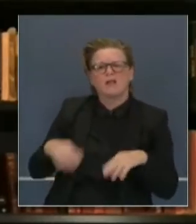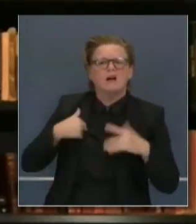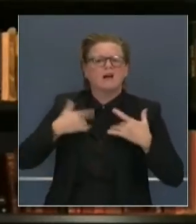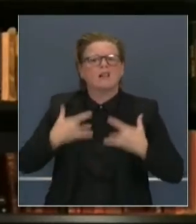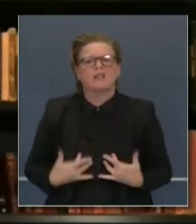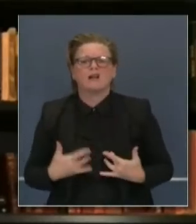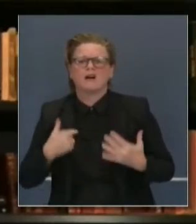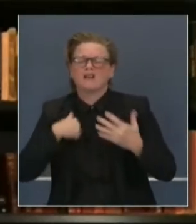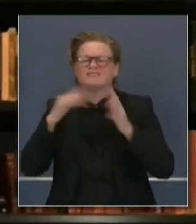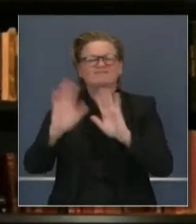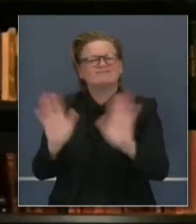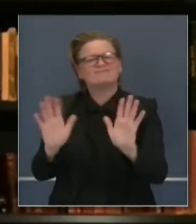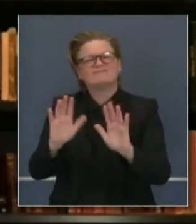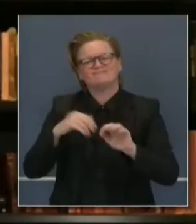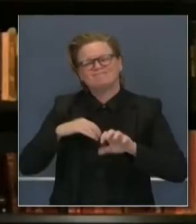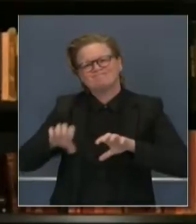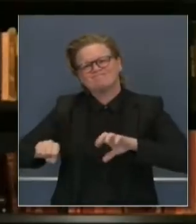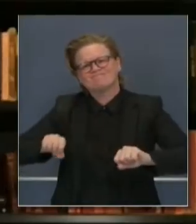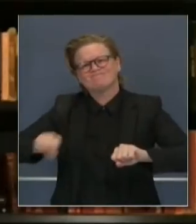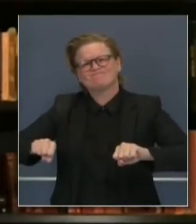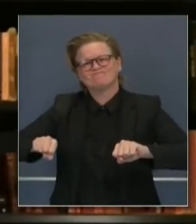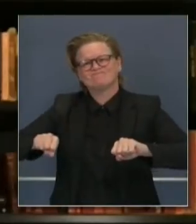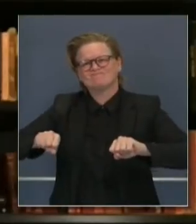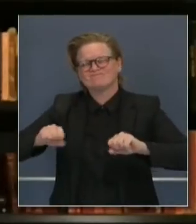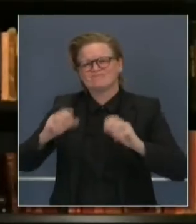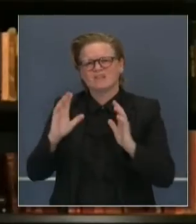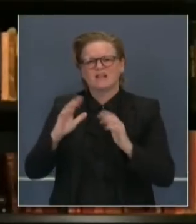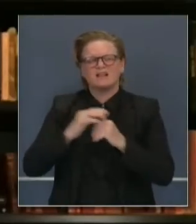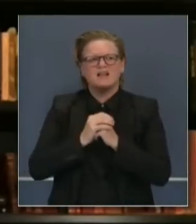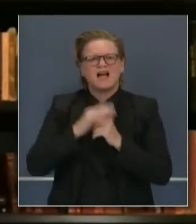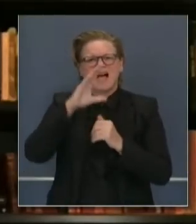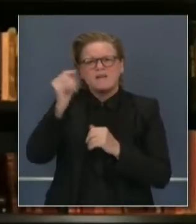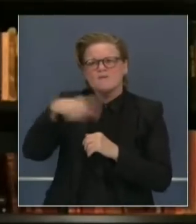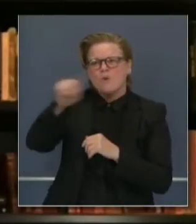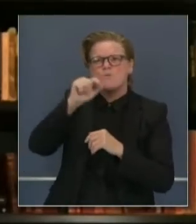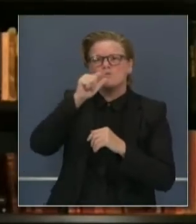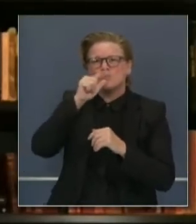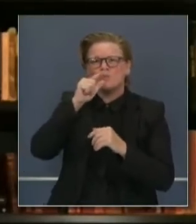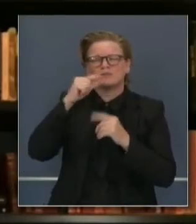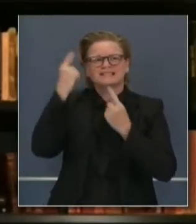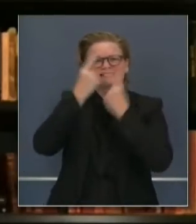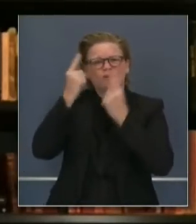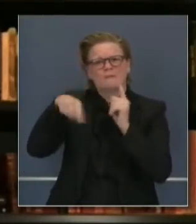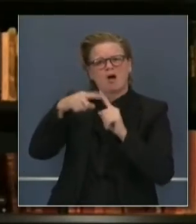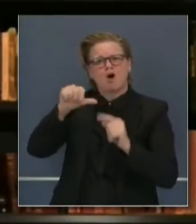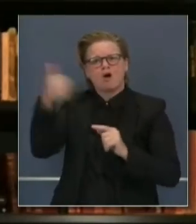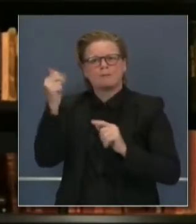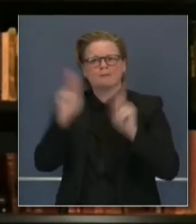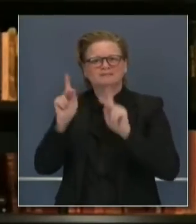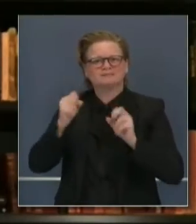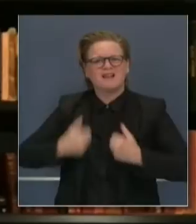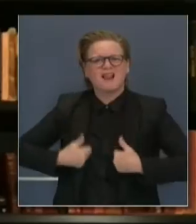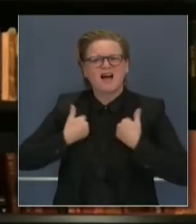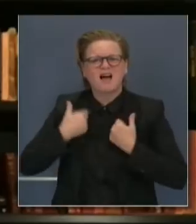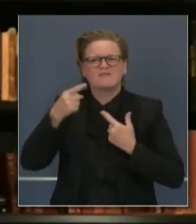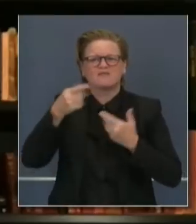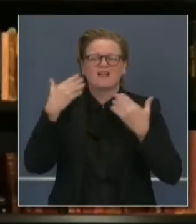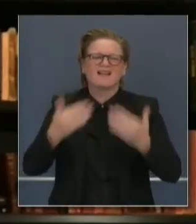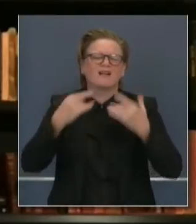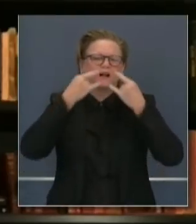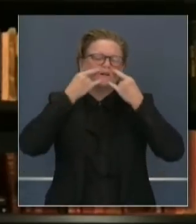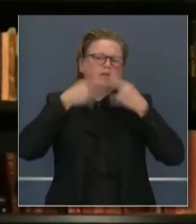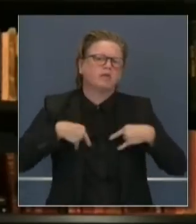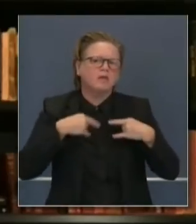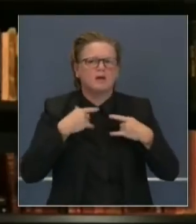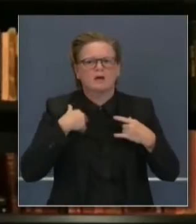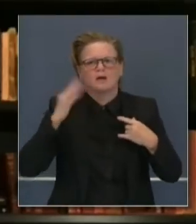aside any consideration except this. Lives are in the balance. Lives will be lost